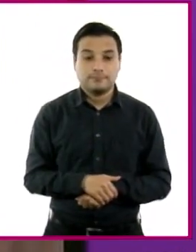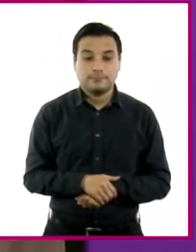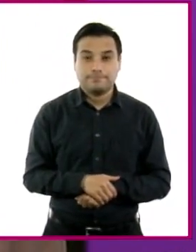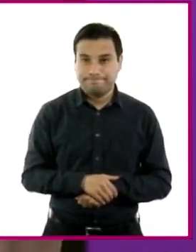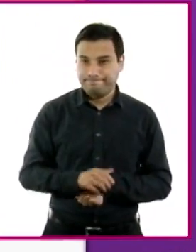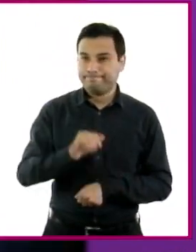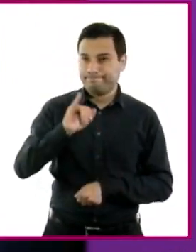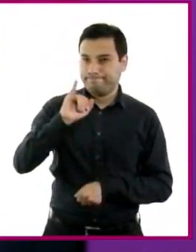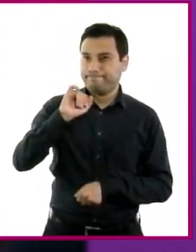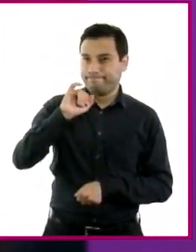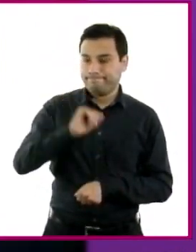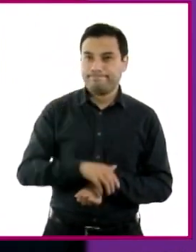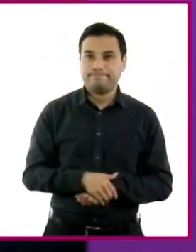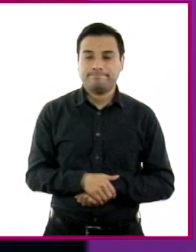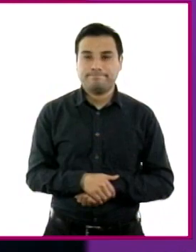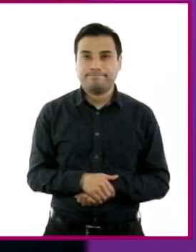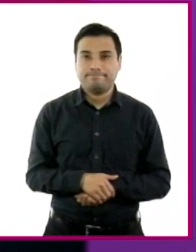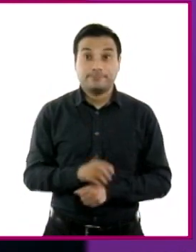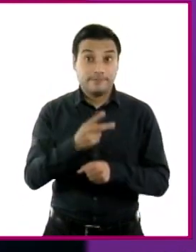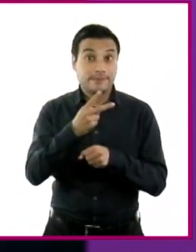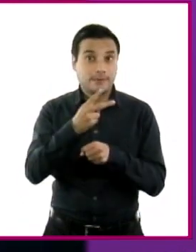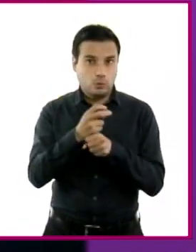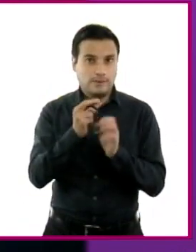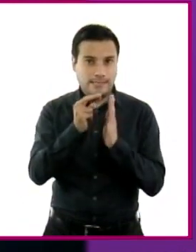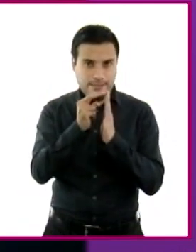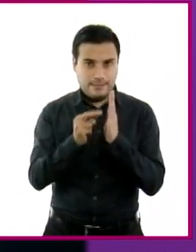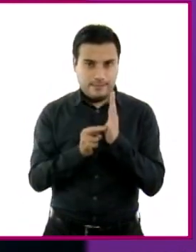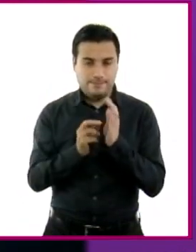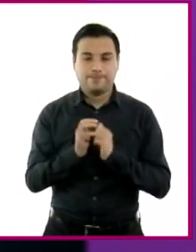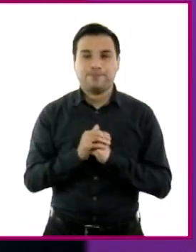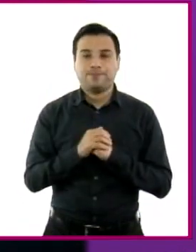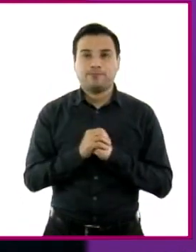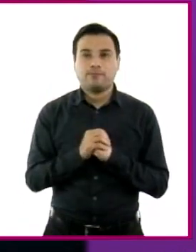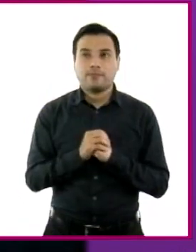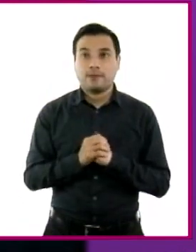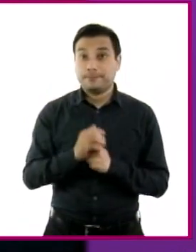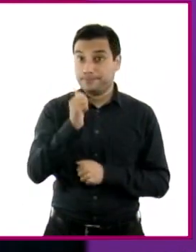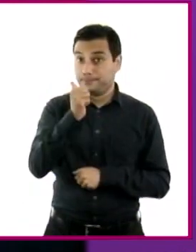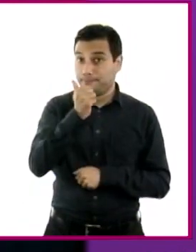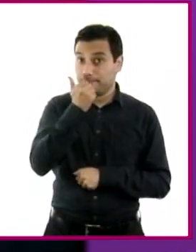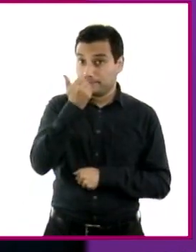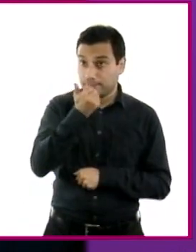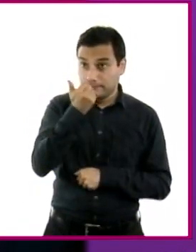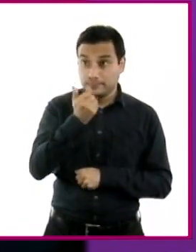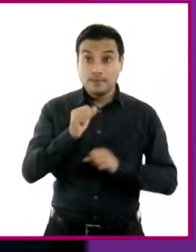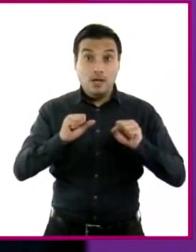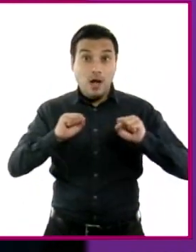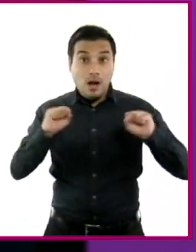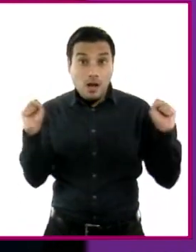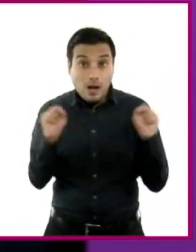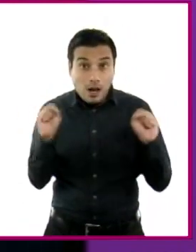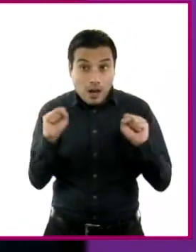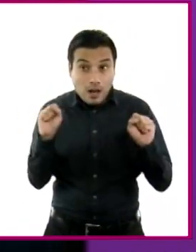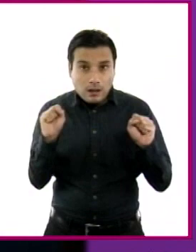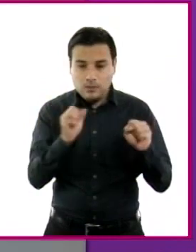of course. The second rule should be students mustn't run in the